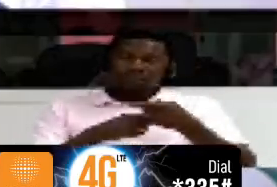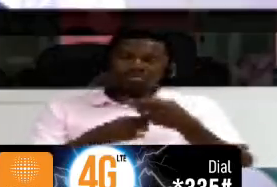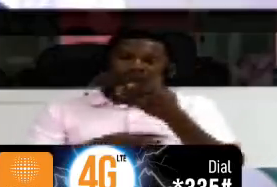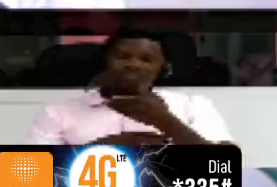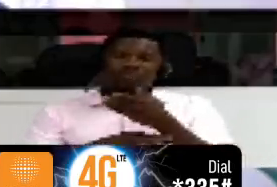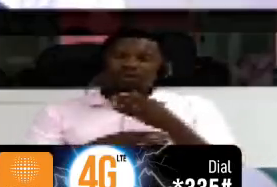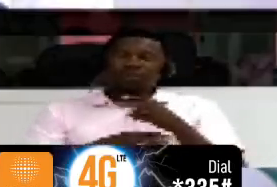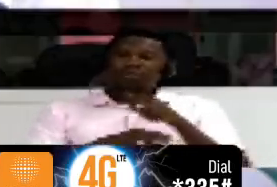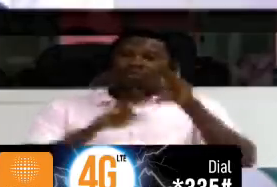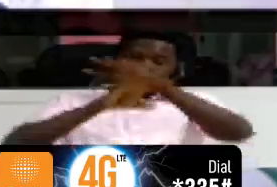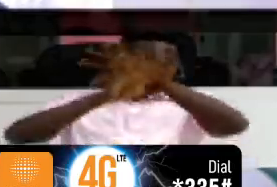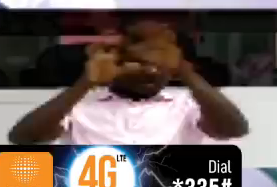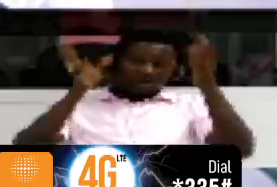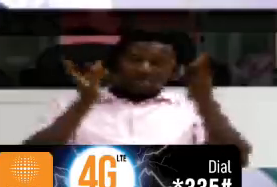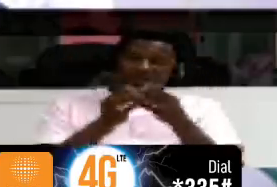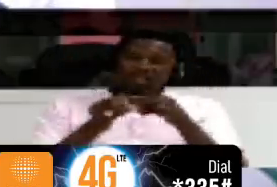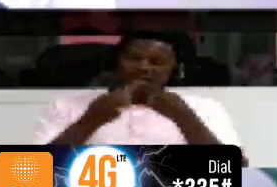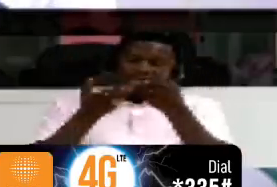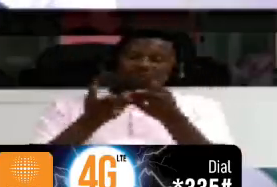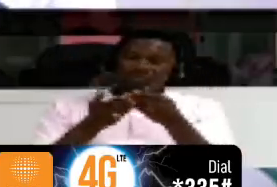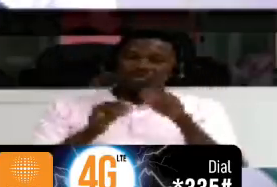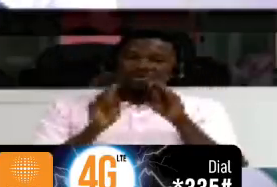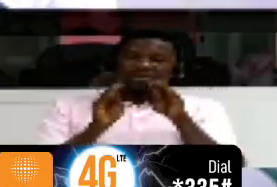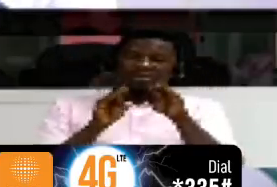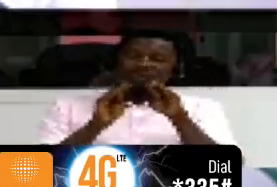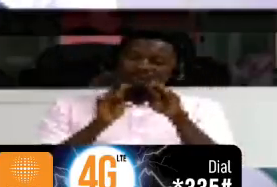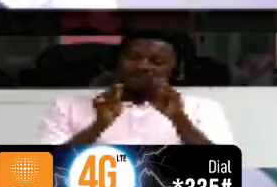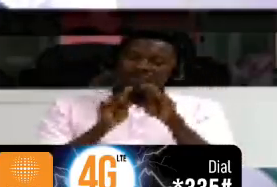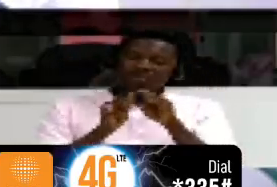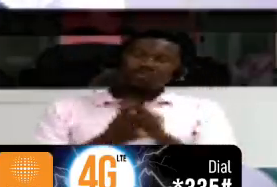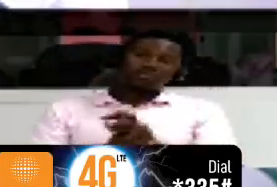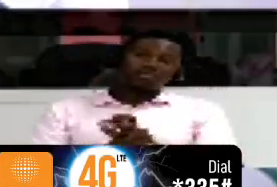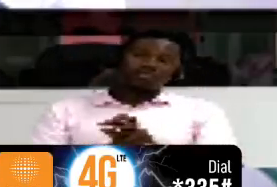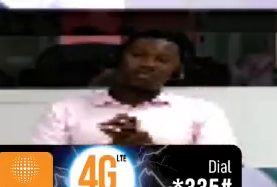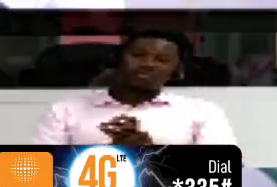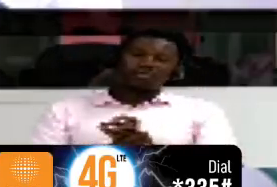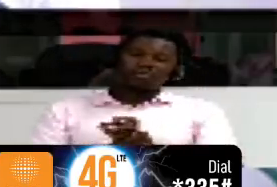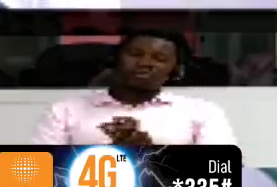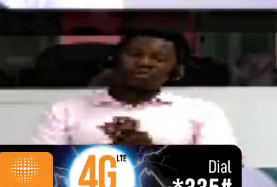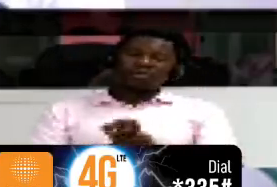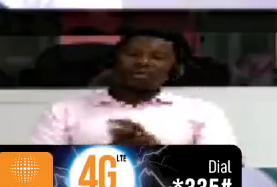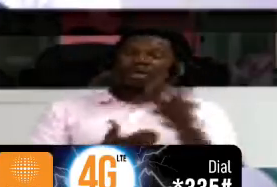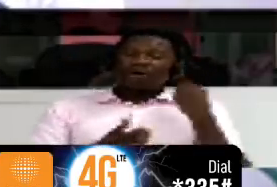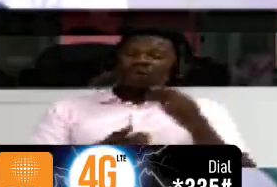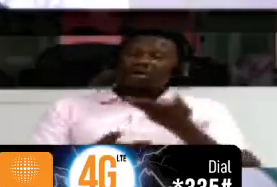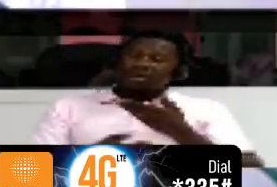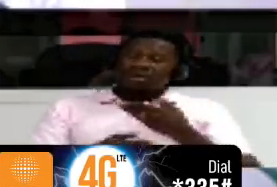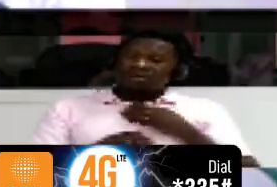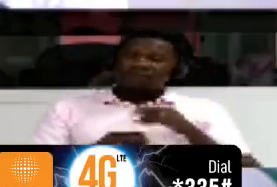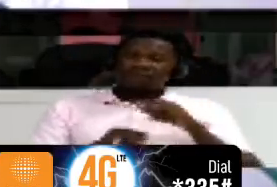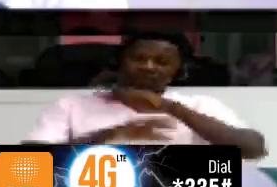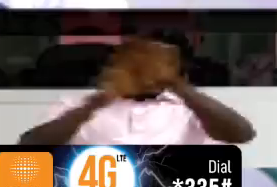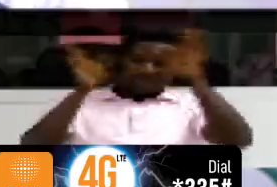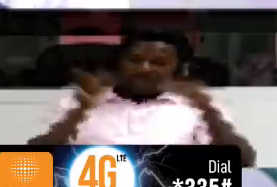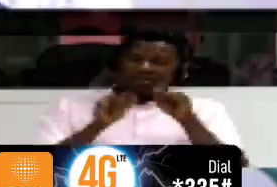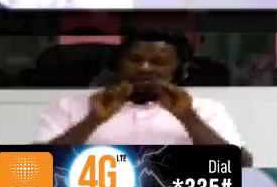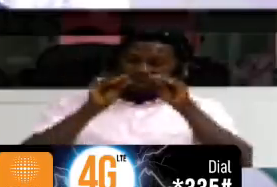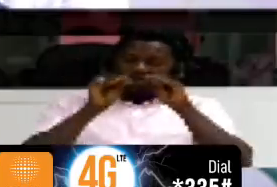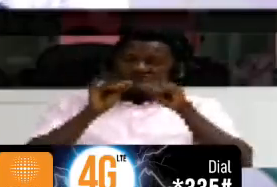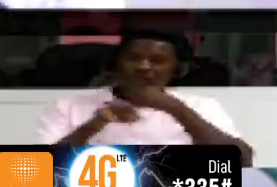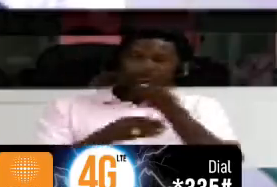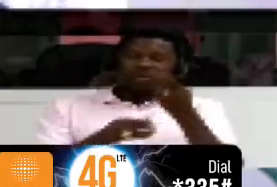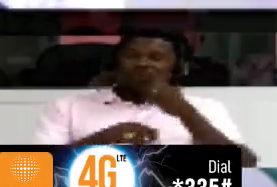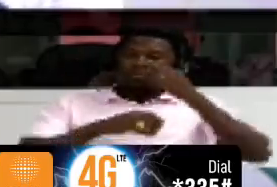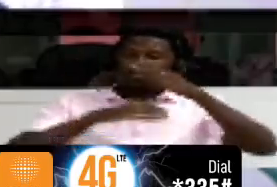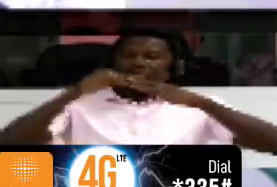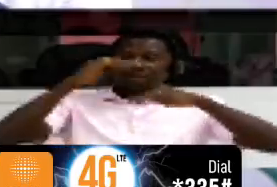is about universal access to education. And how do we attain universal access to education when we do not build